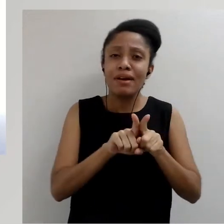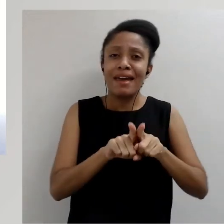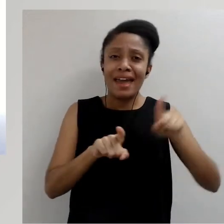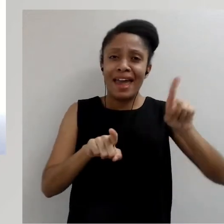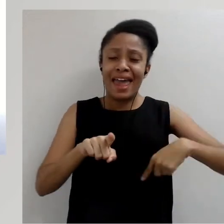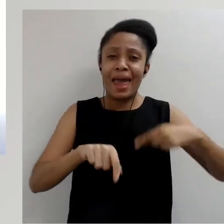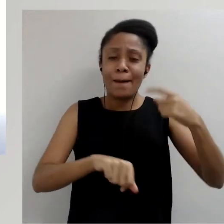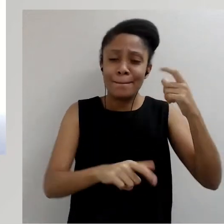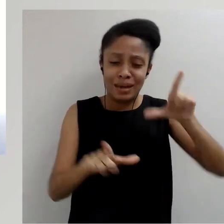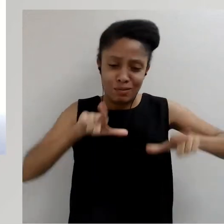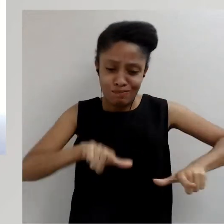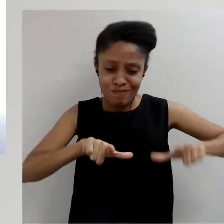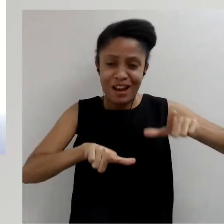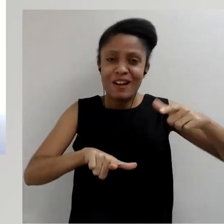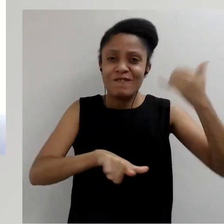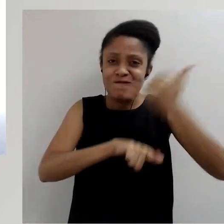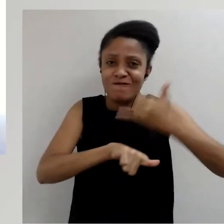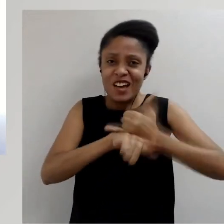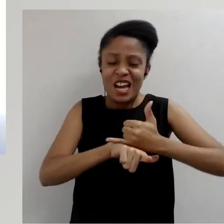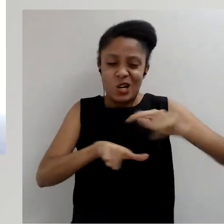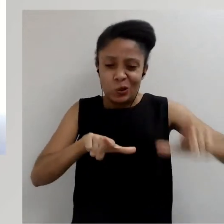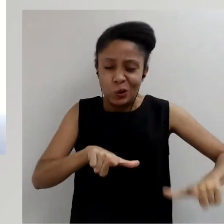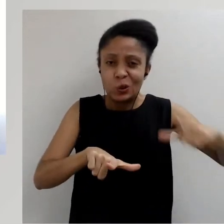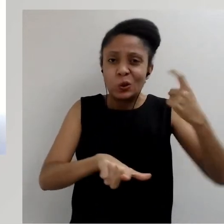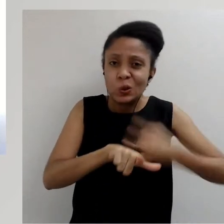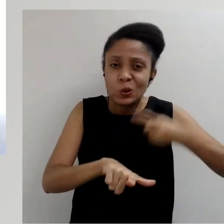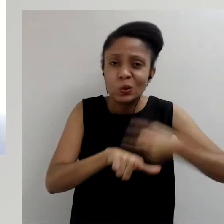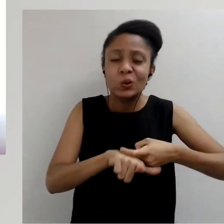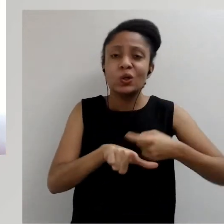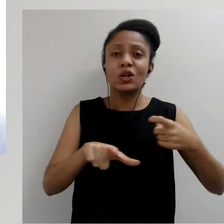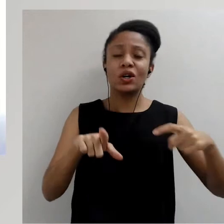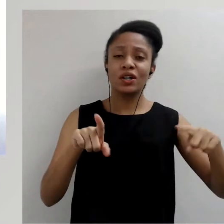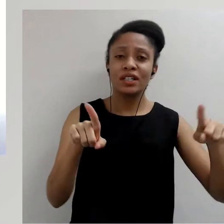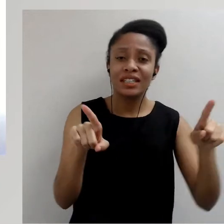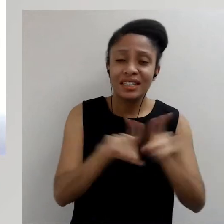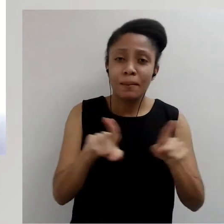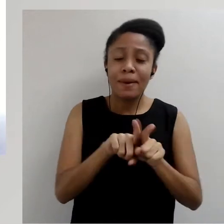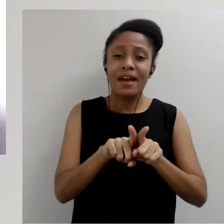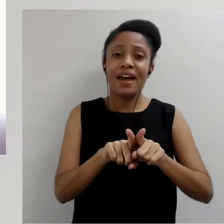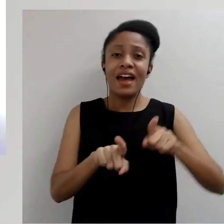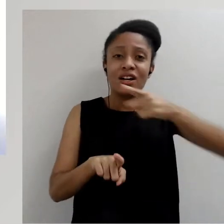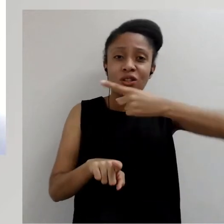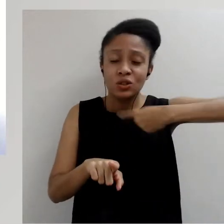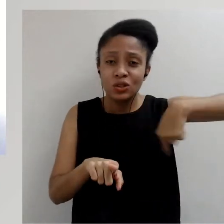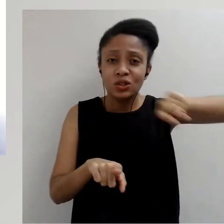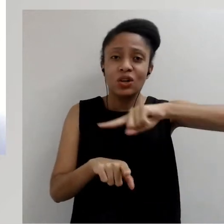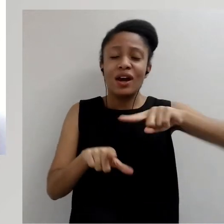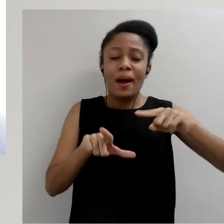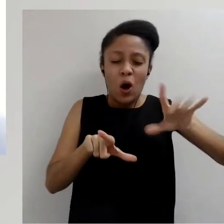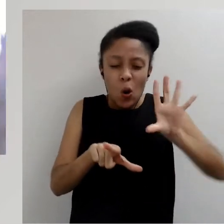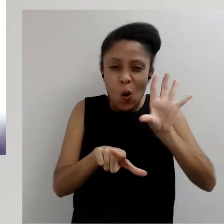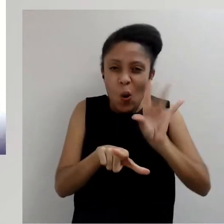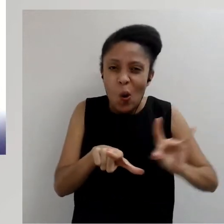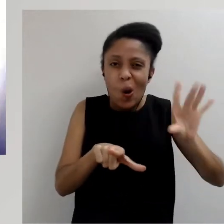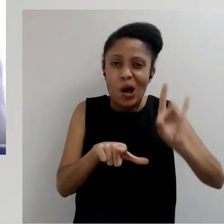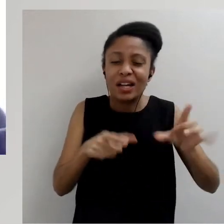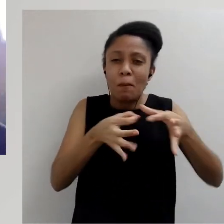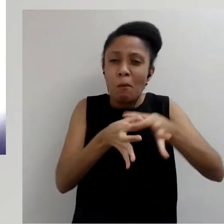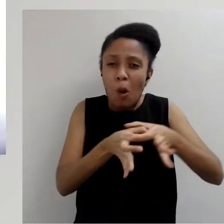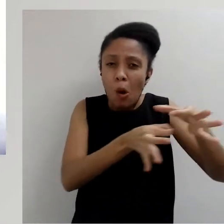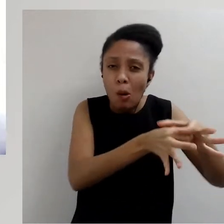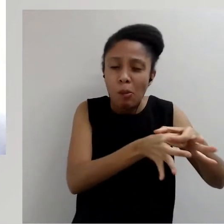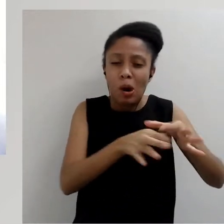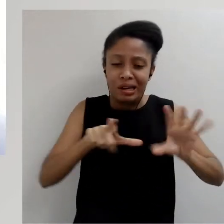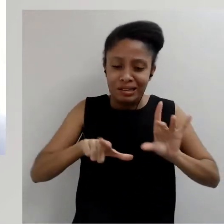the name, but would get on fire. So, and we made use of the plates